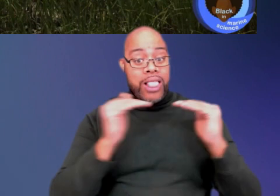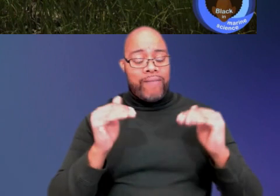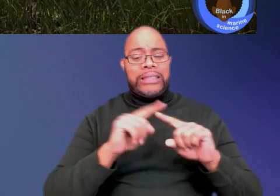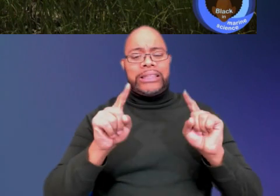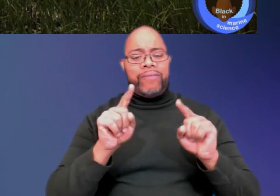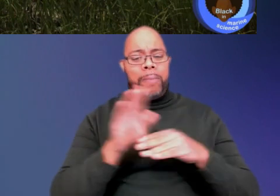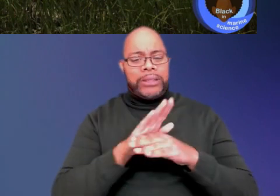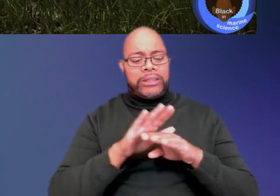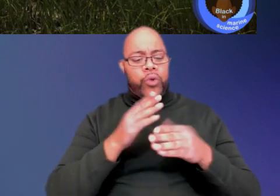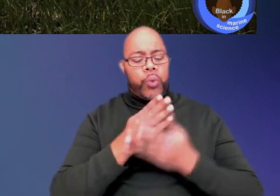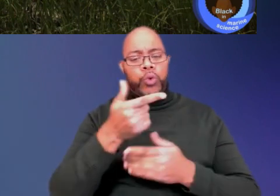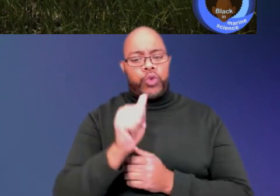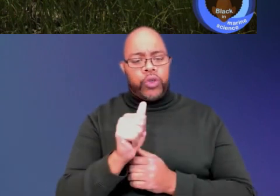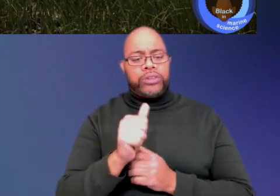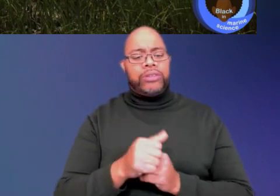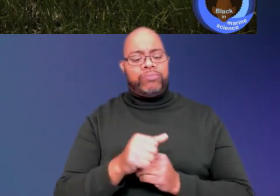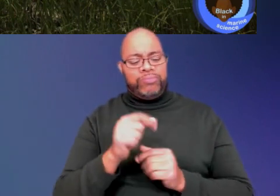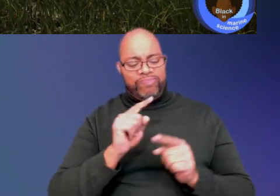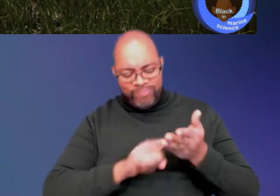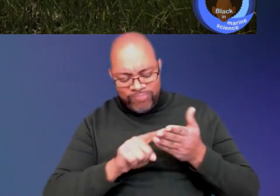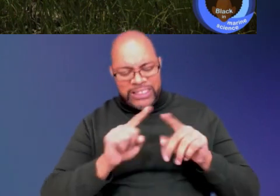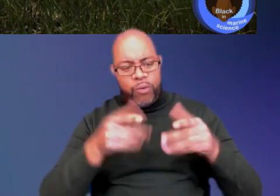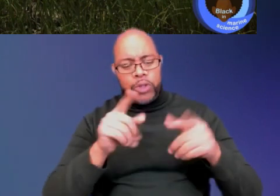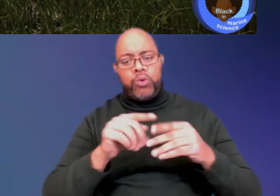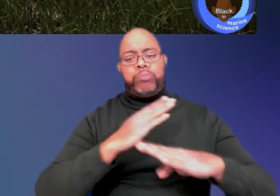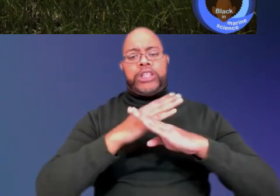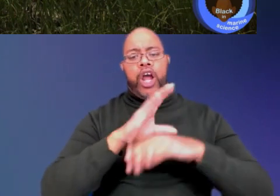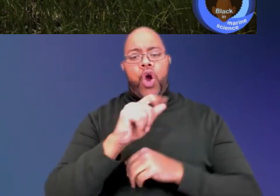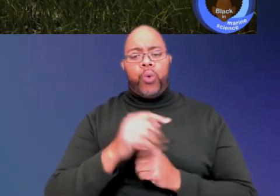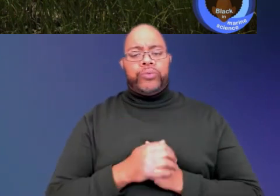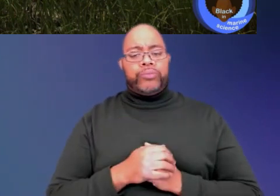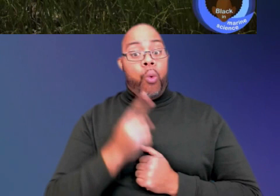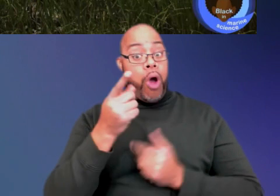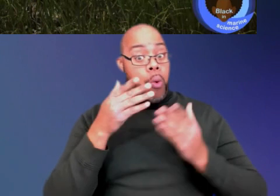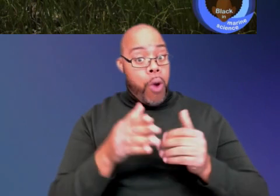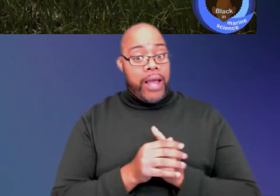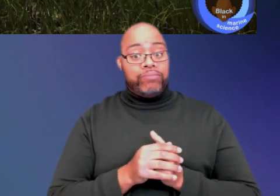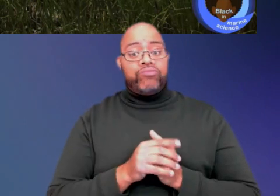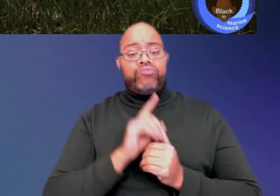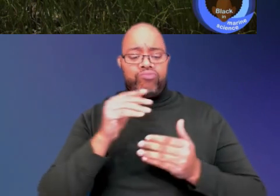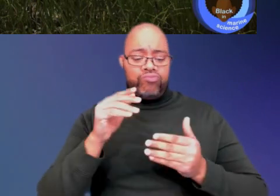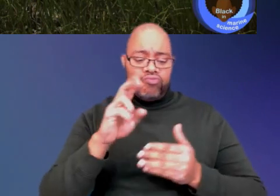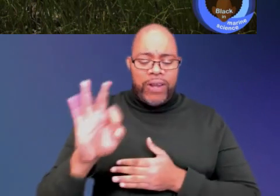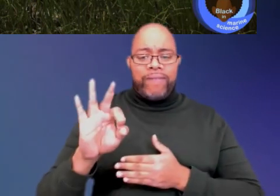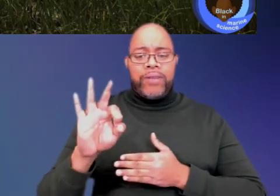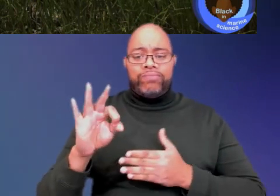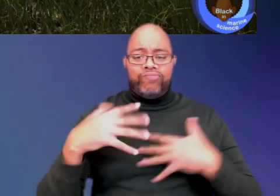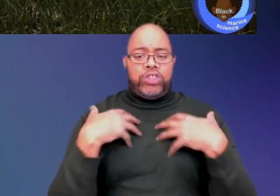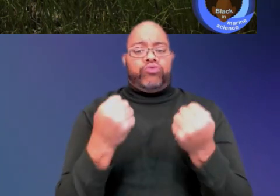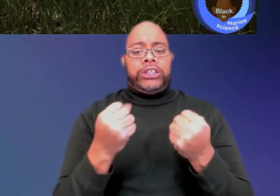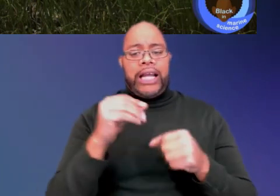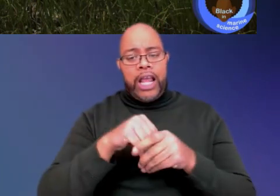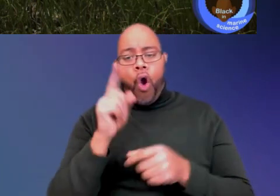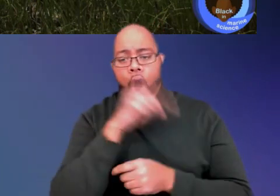entities throughout coastal Georgia have been looking into ways to protect the coast. One of them is reef restoration and artificial